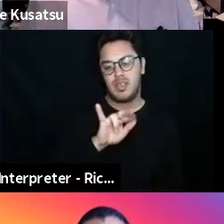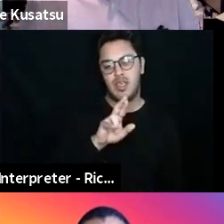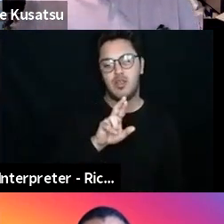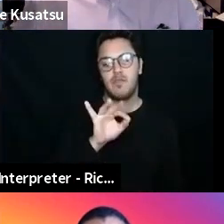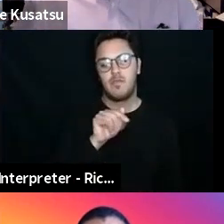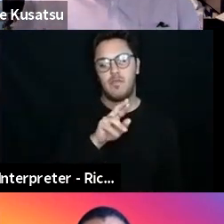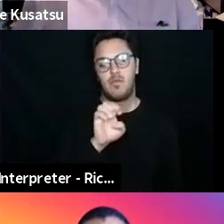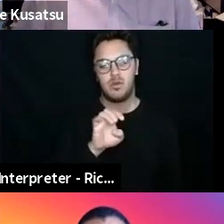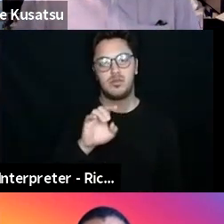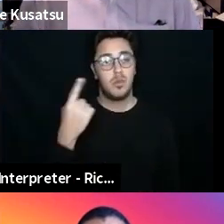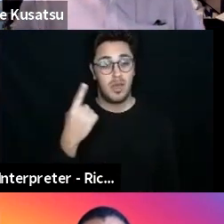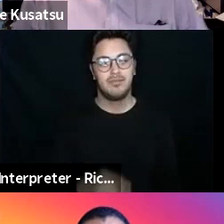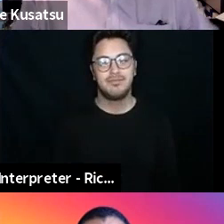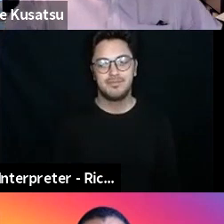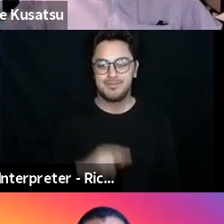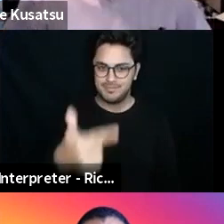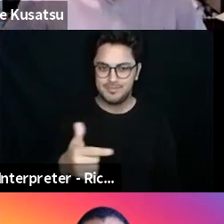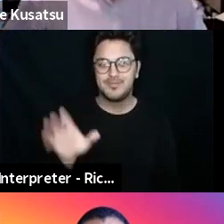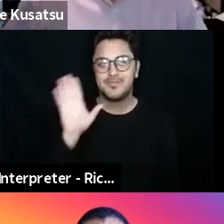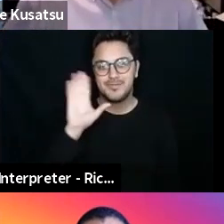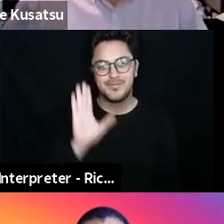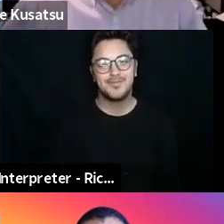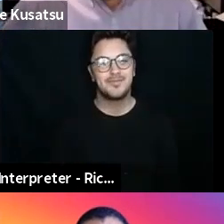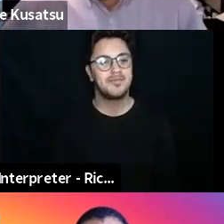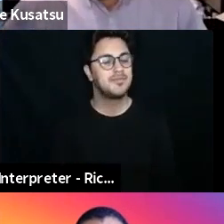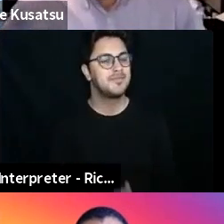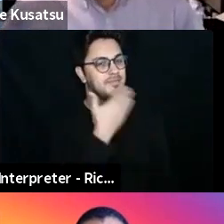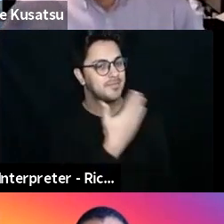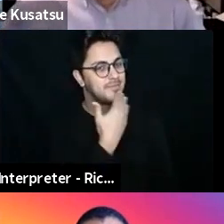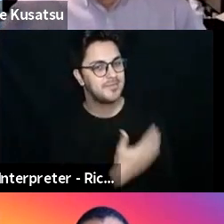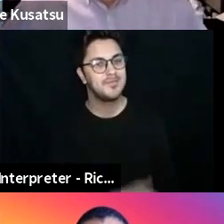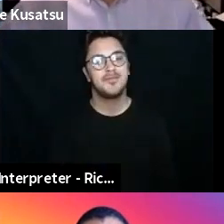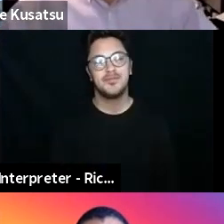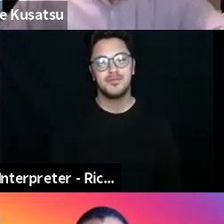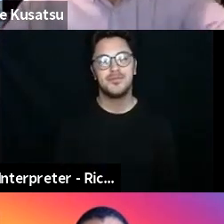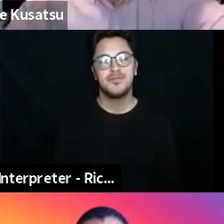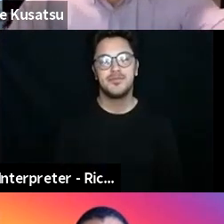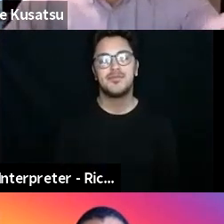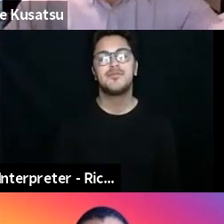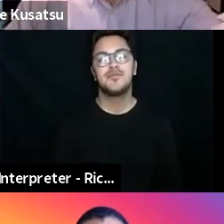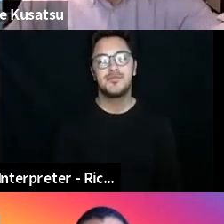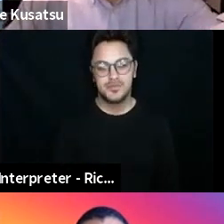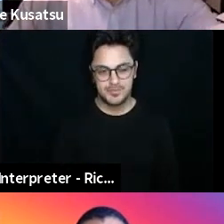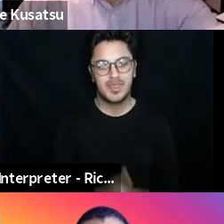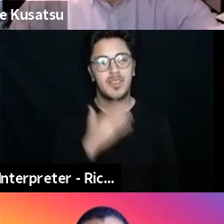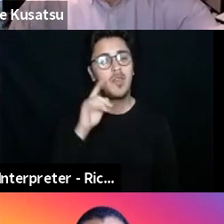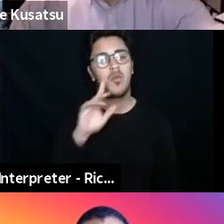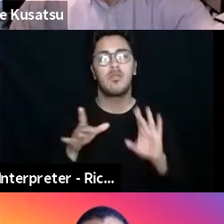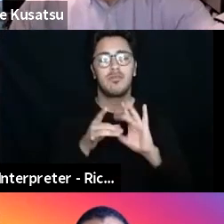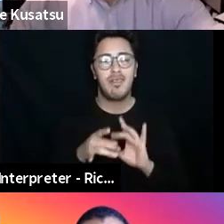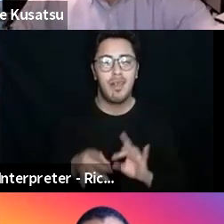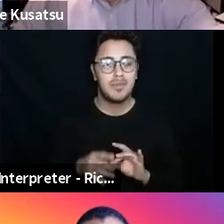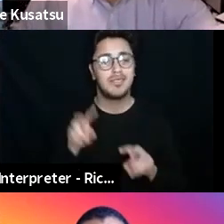Ekomamaya, Ren. Mahalo, Clyde. Thank you, Gabby and Clyde, for your incisive remarks and